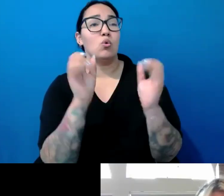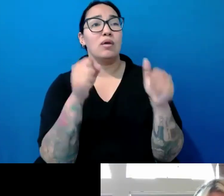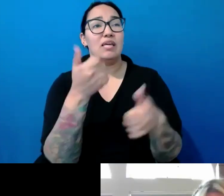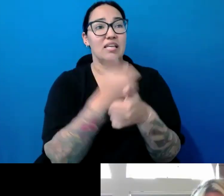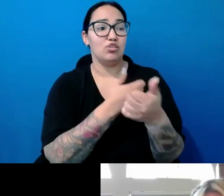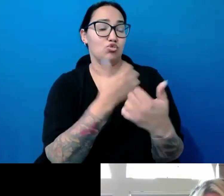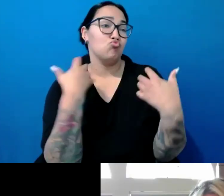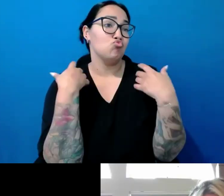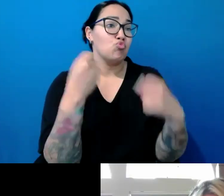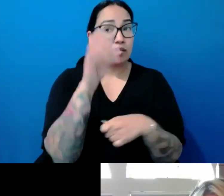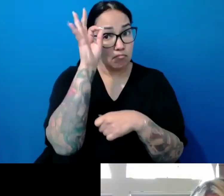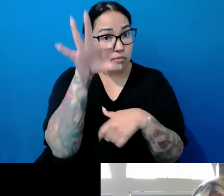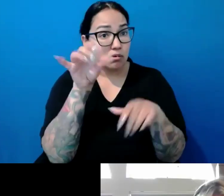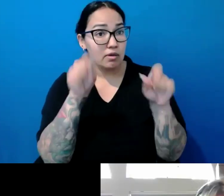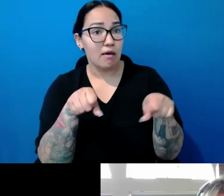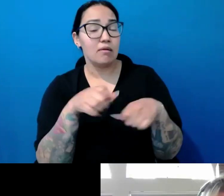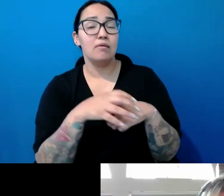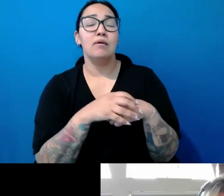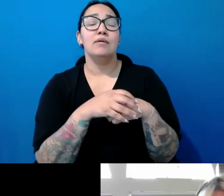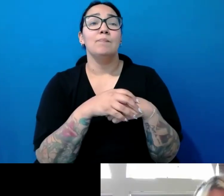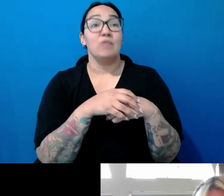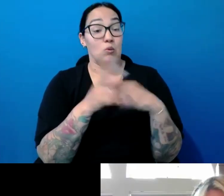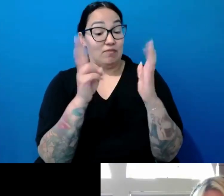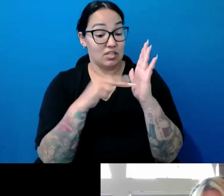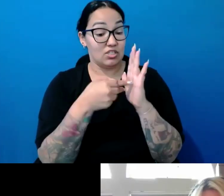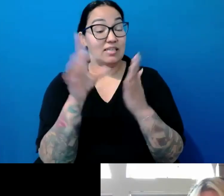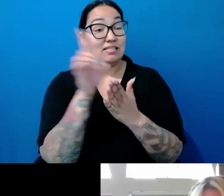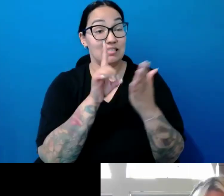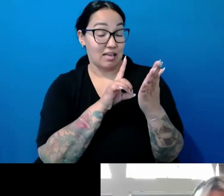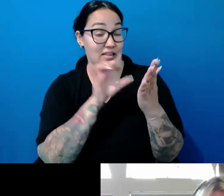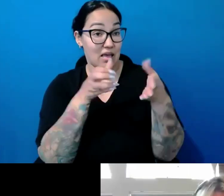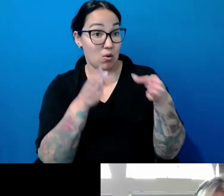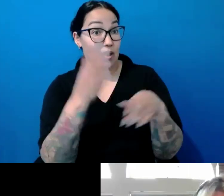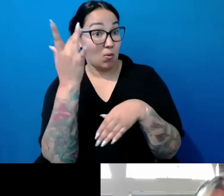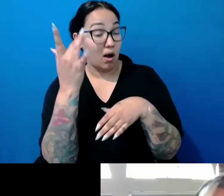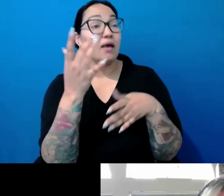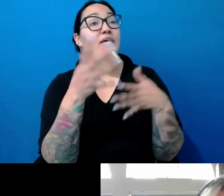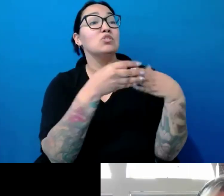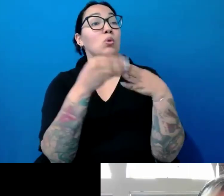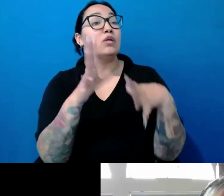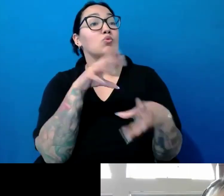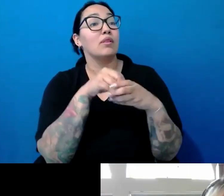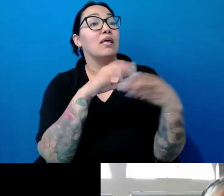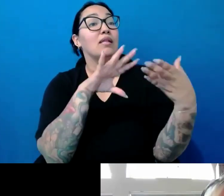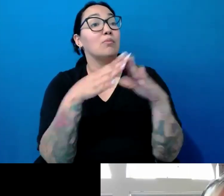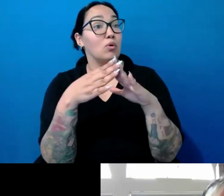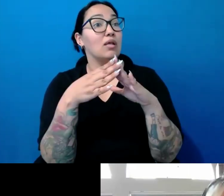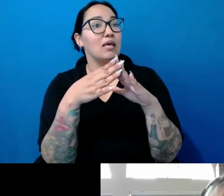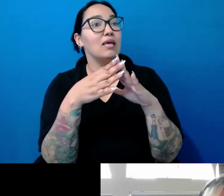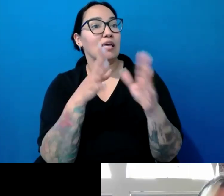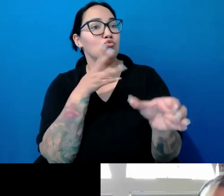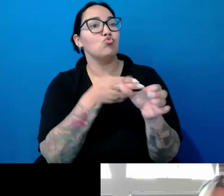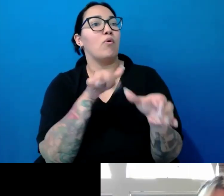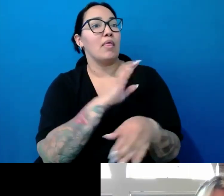strengths. And we have intentionally designed that so that leaders of the community sit on that board. So our